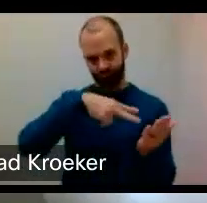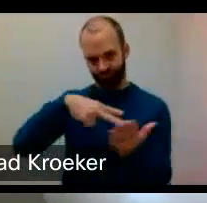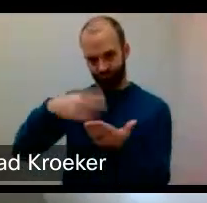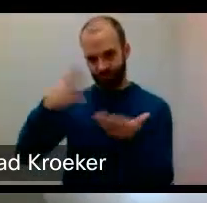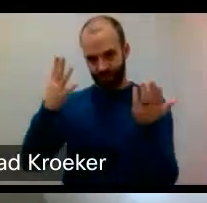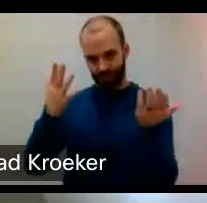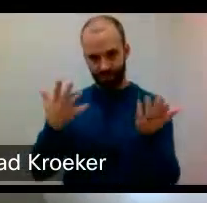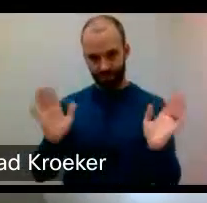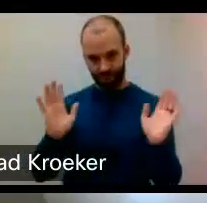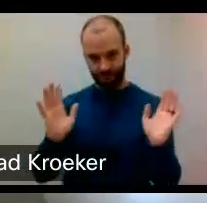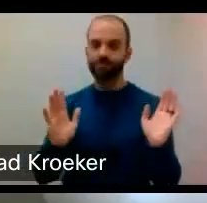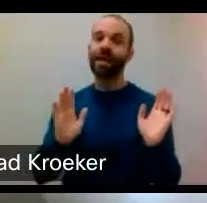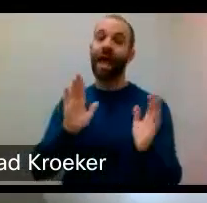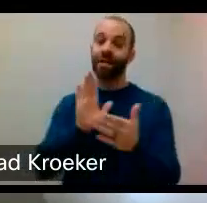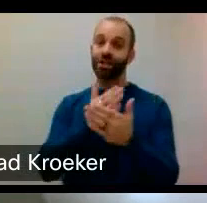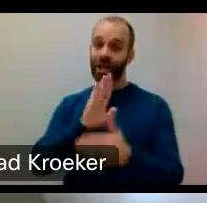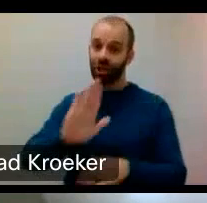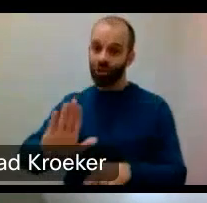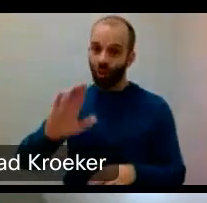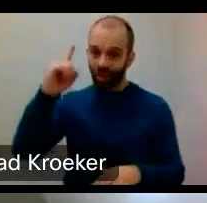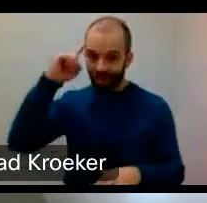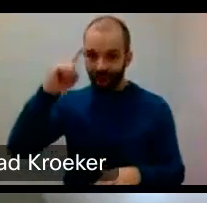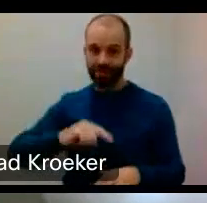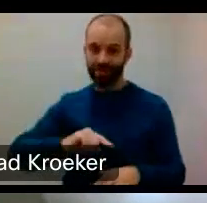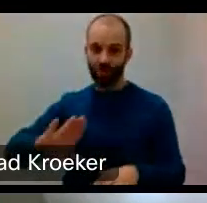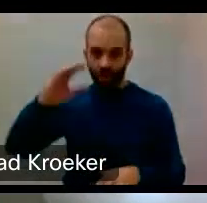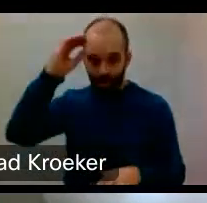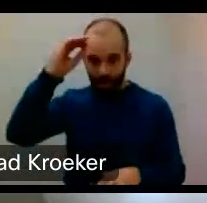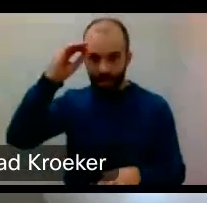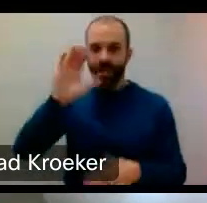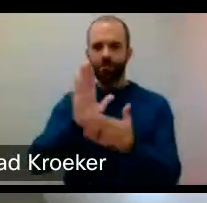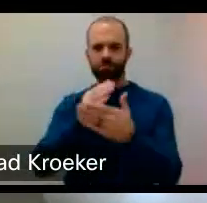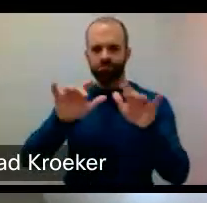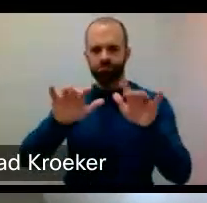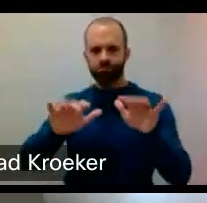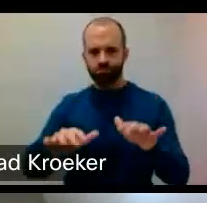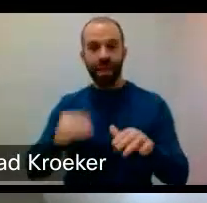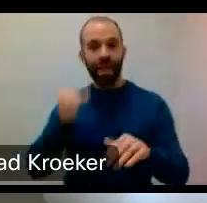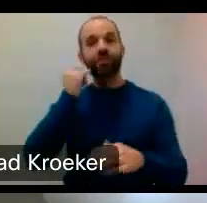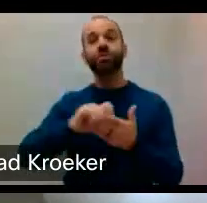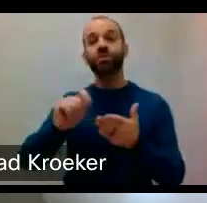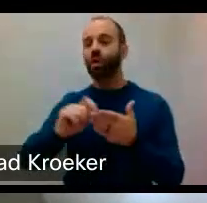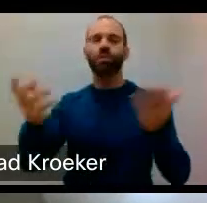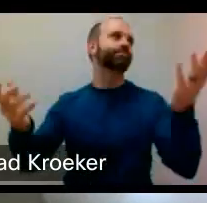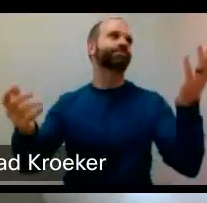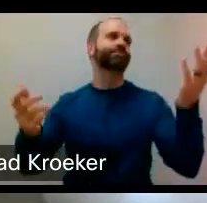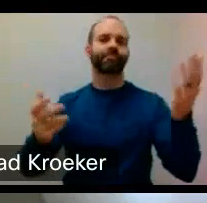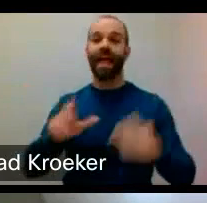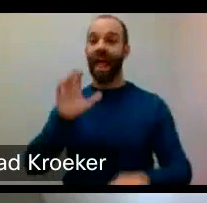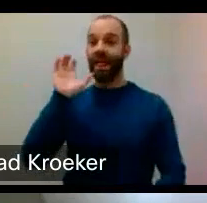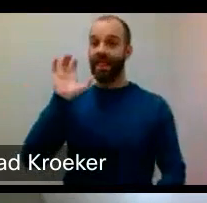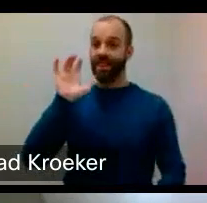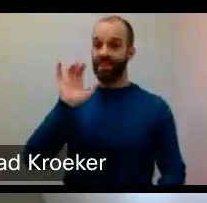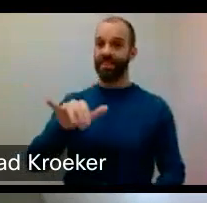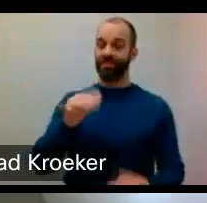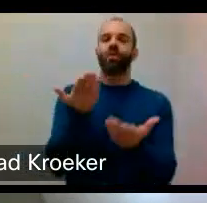then share your thoughts, share your opinions. If you simply wrote facts about the